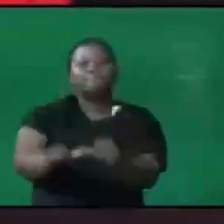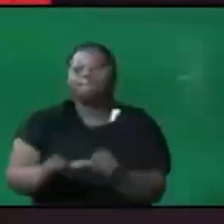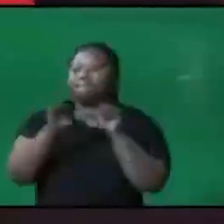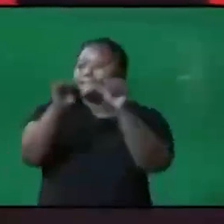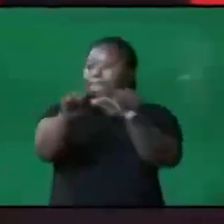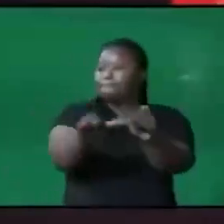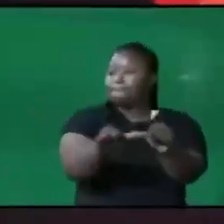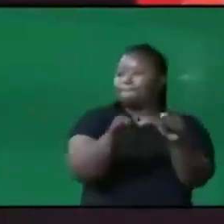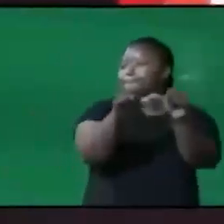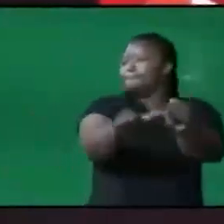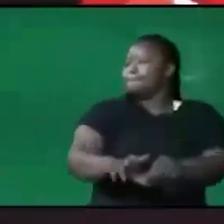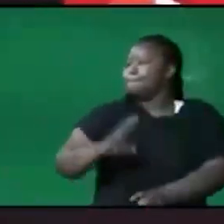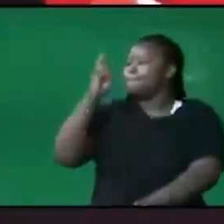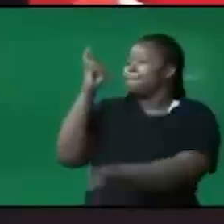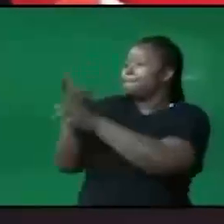Siyaya.